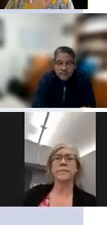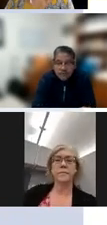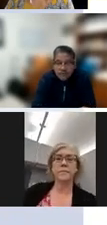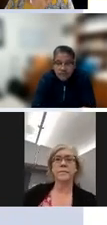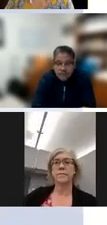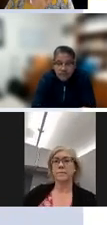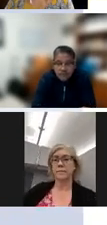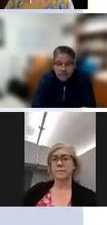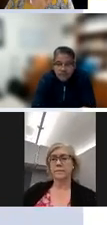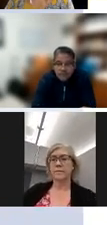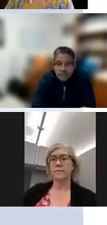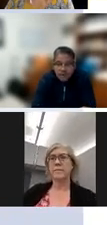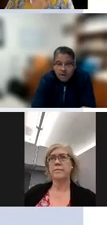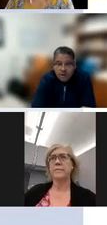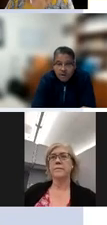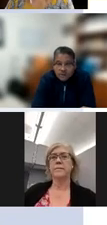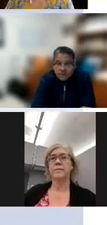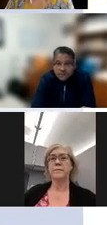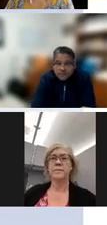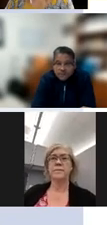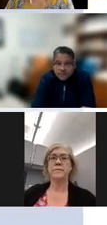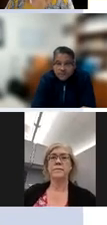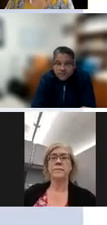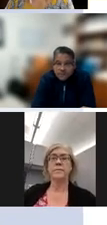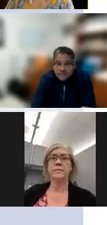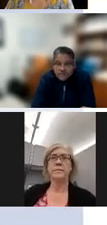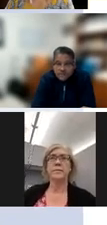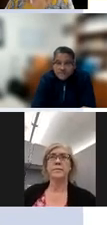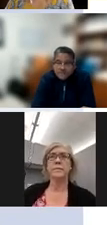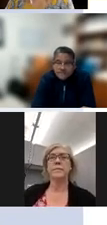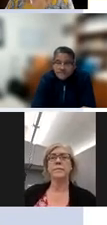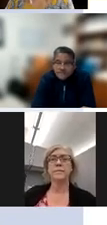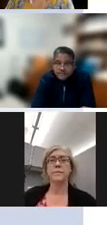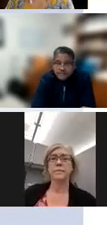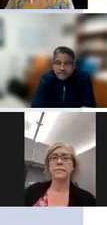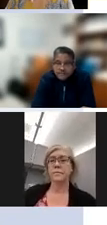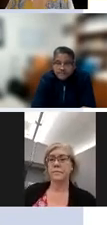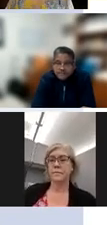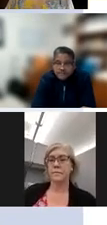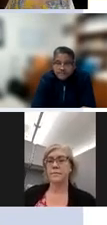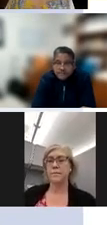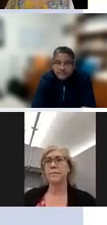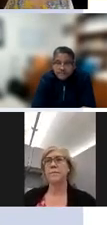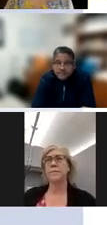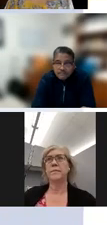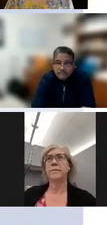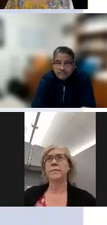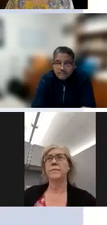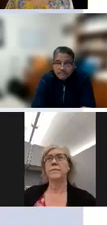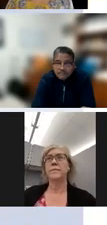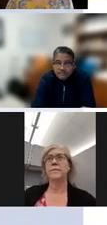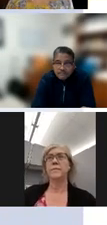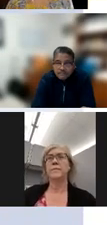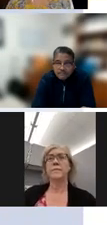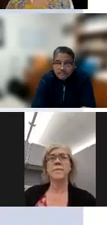I will also be posing a few at the end. So that's the structure. We're first gonna hear from our speakers and then we'll do